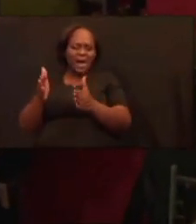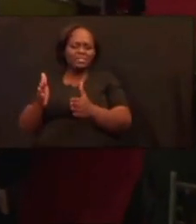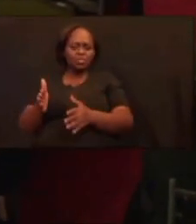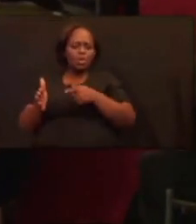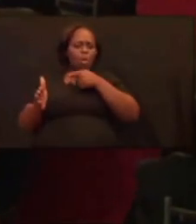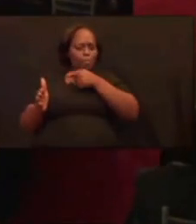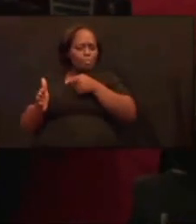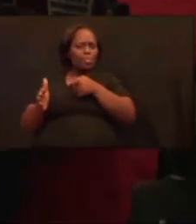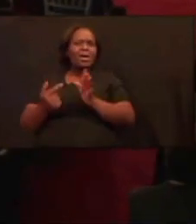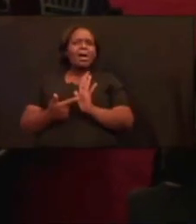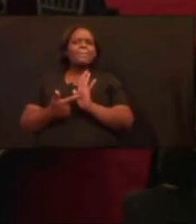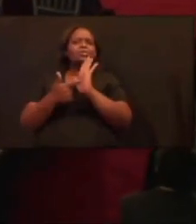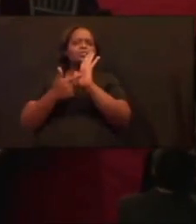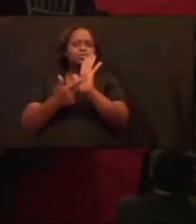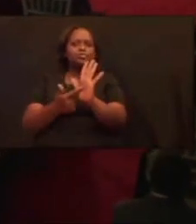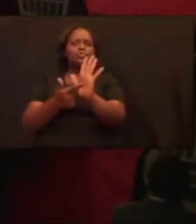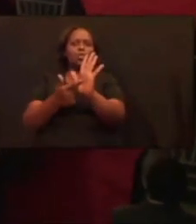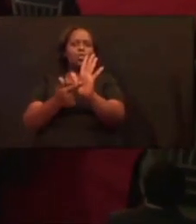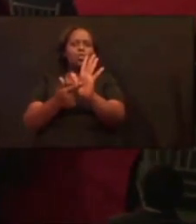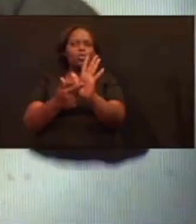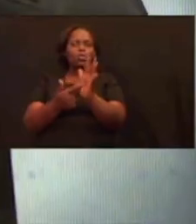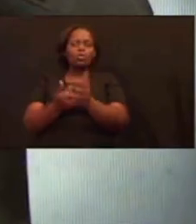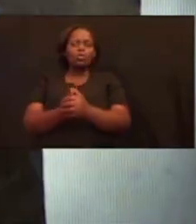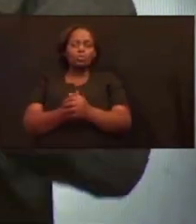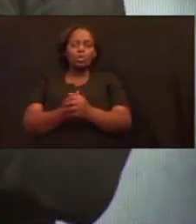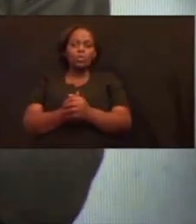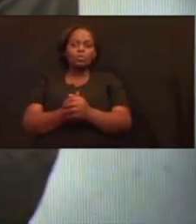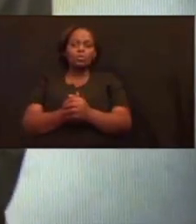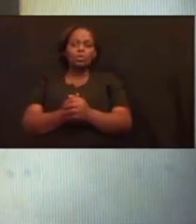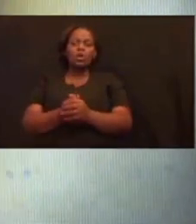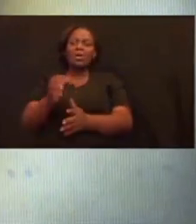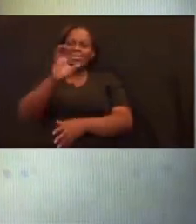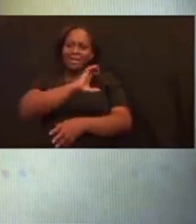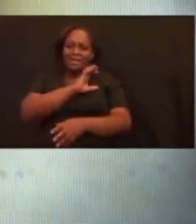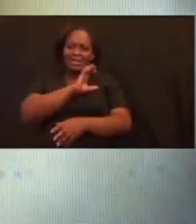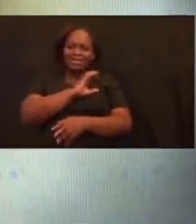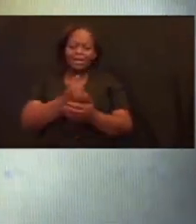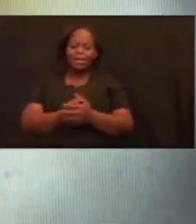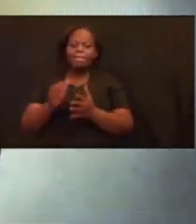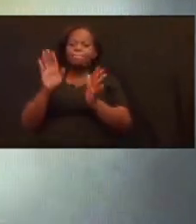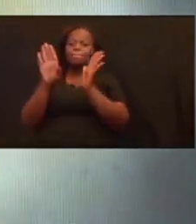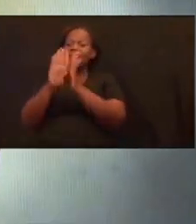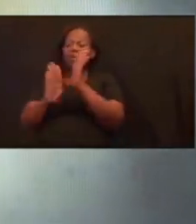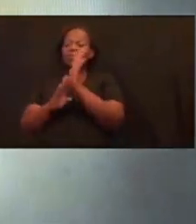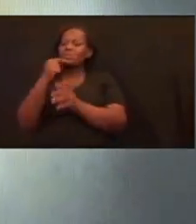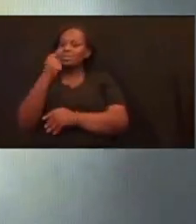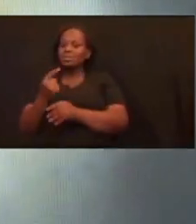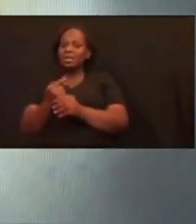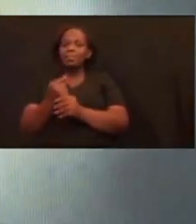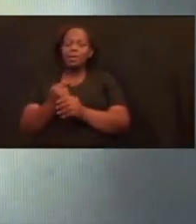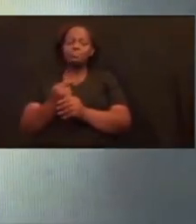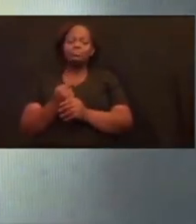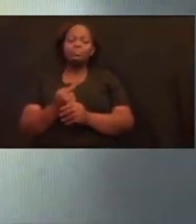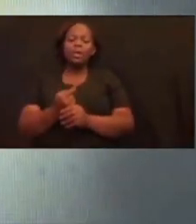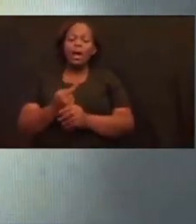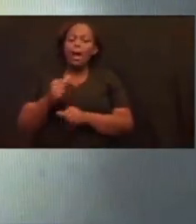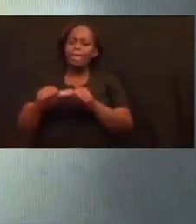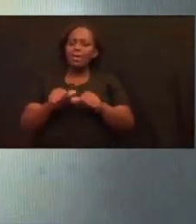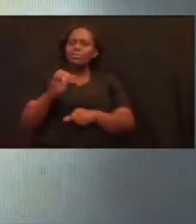to embody this. Even in the Bible, they were archived in Hebrews 11. The Bible simply calls them